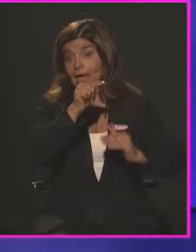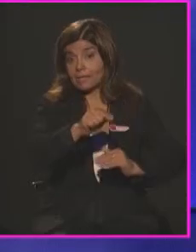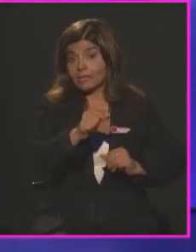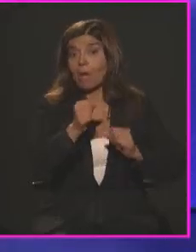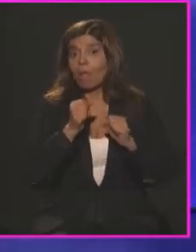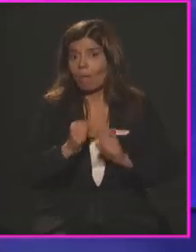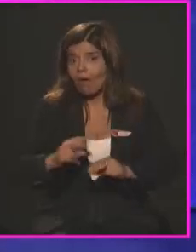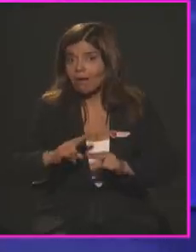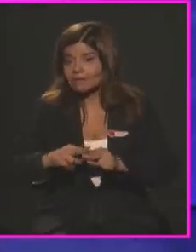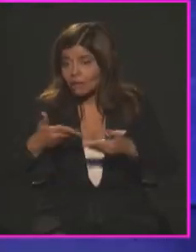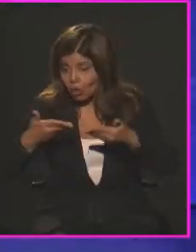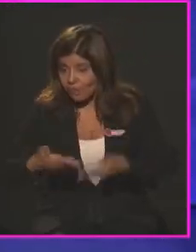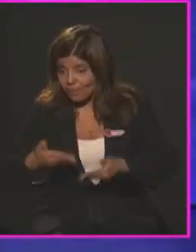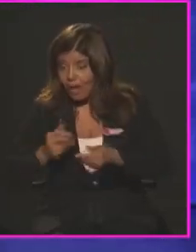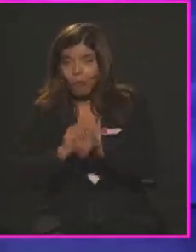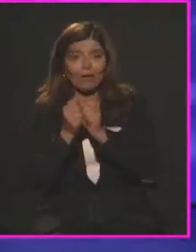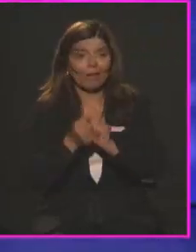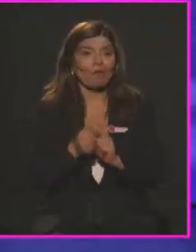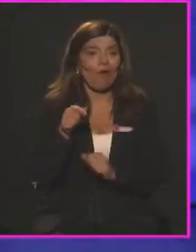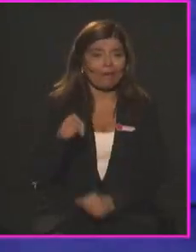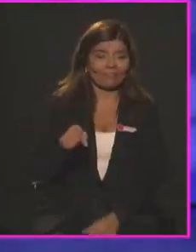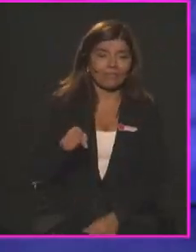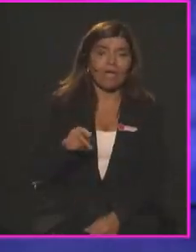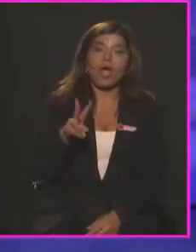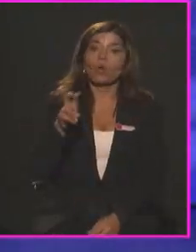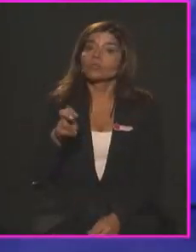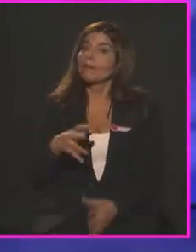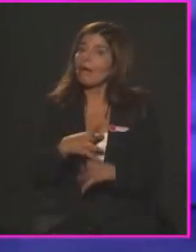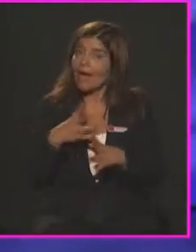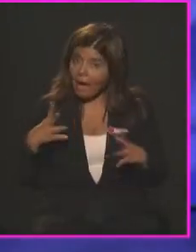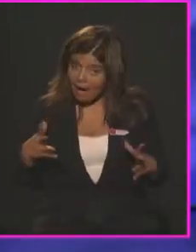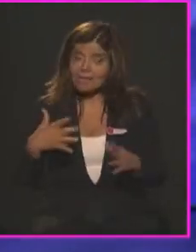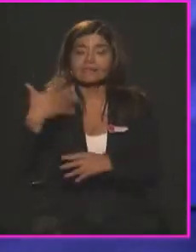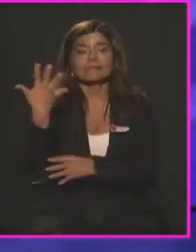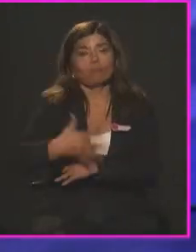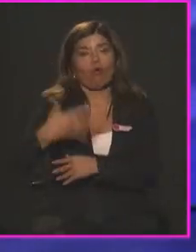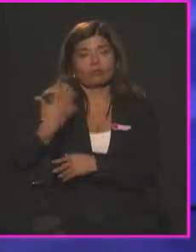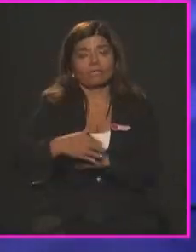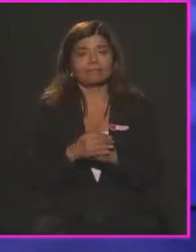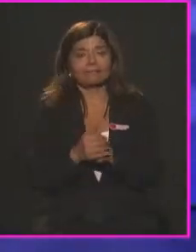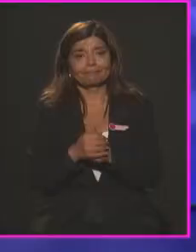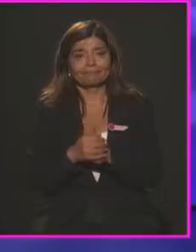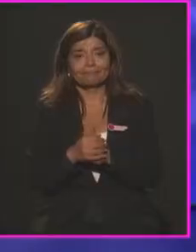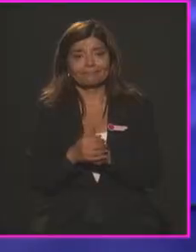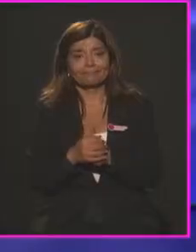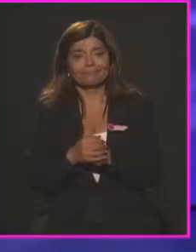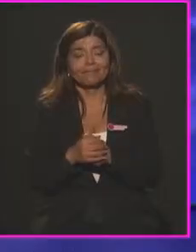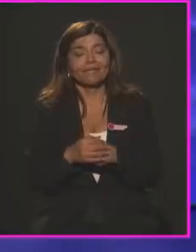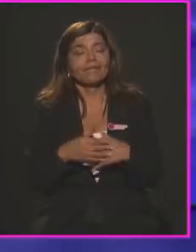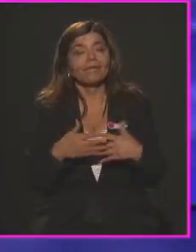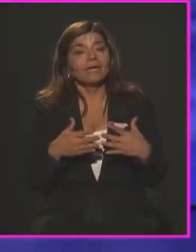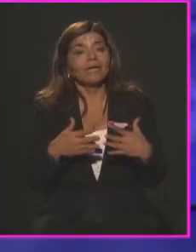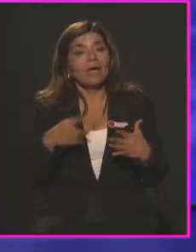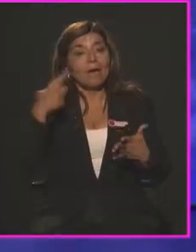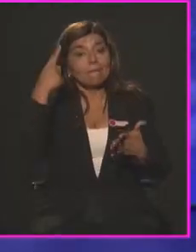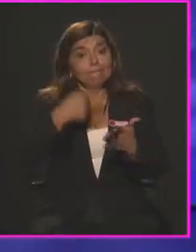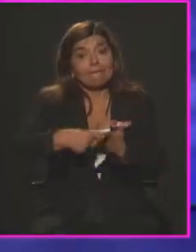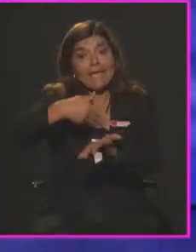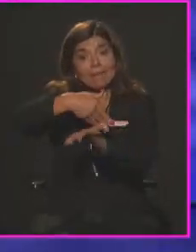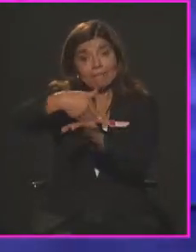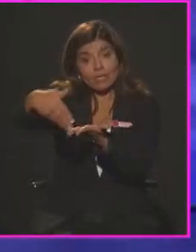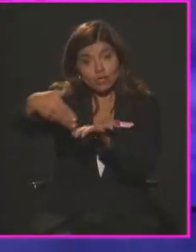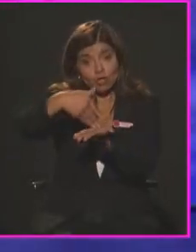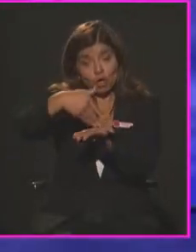same time, it's actually quite big. In fact, 1 billion meals go uneaten